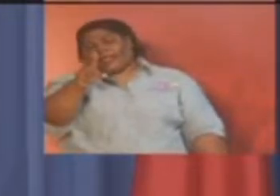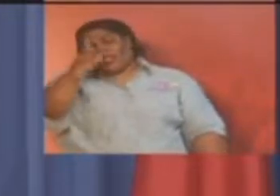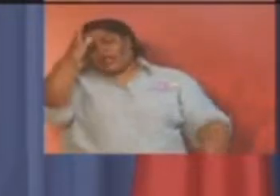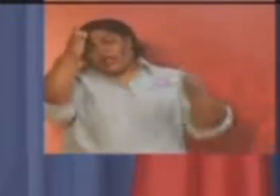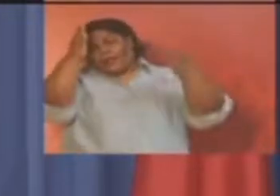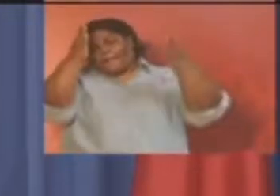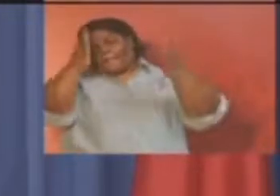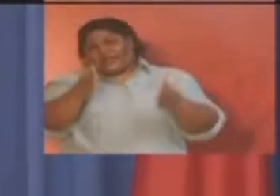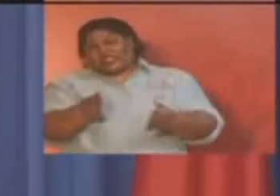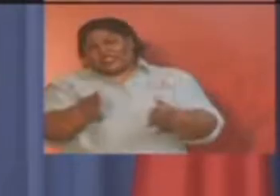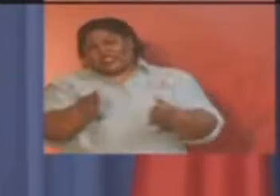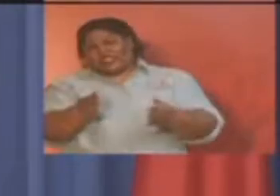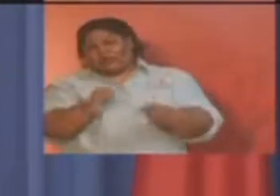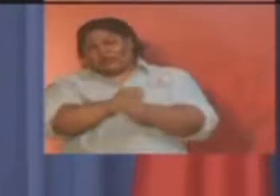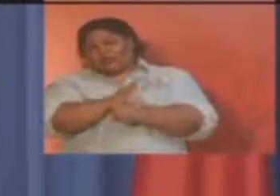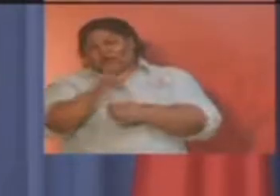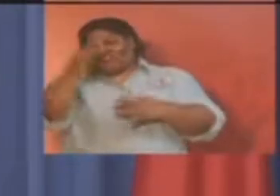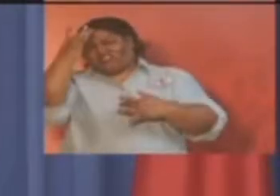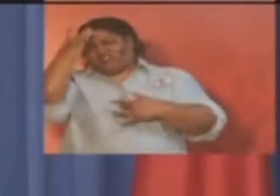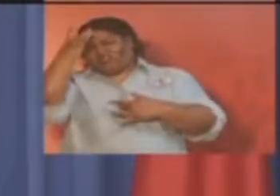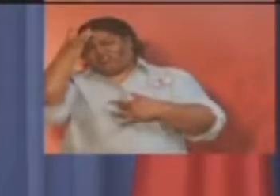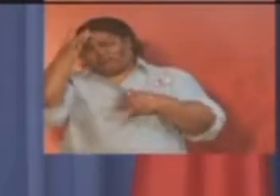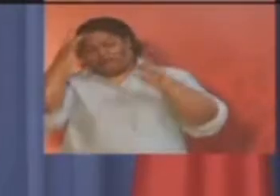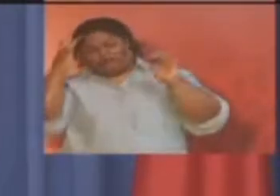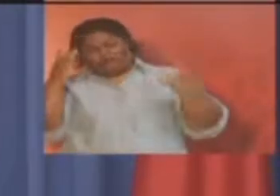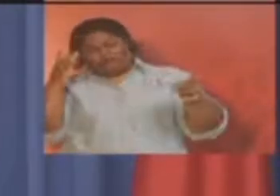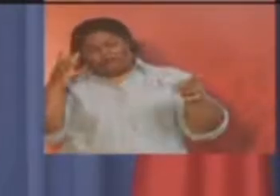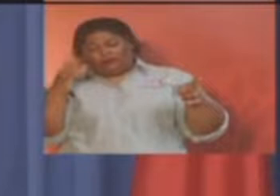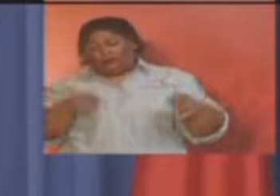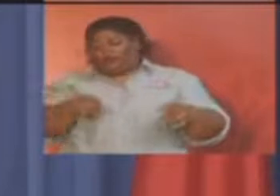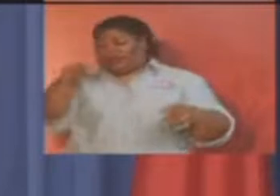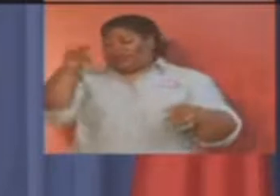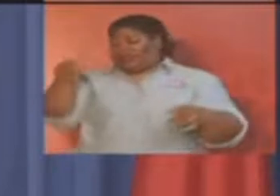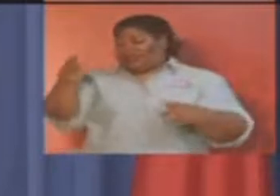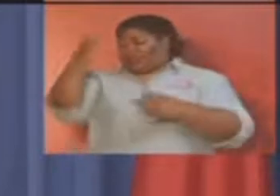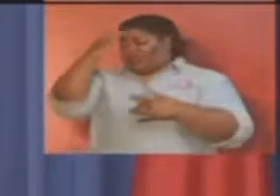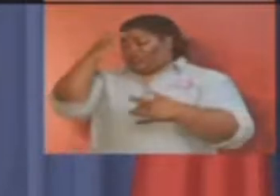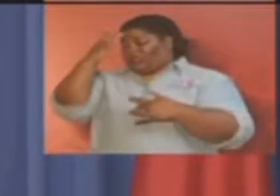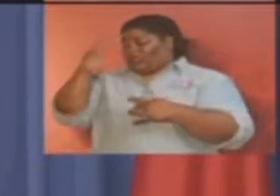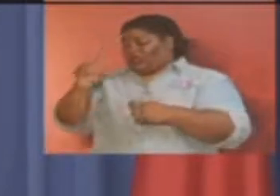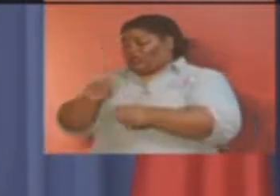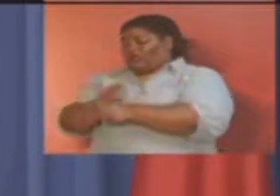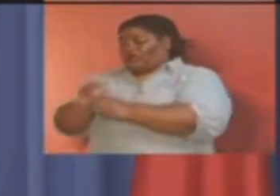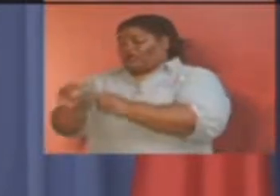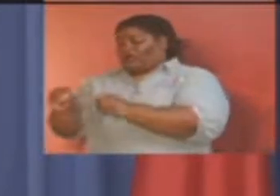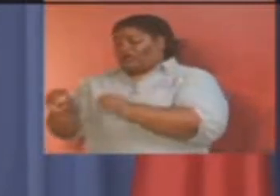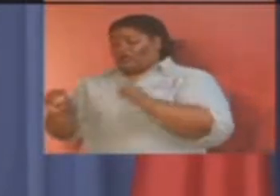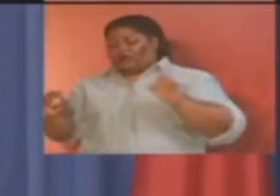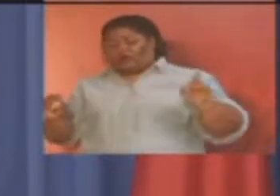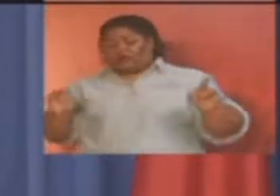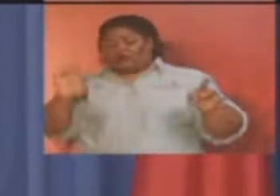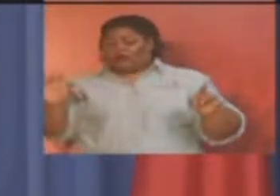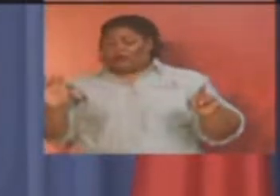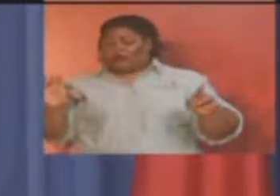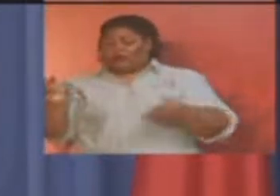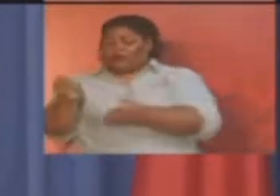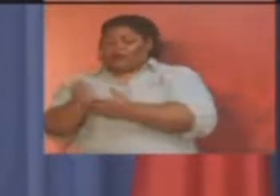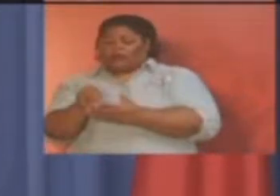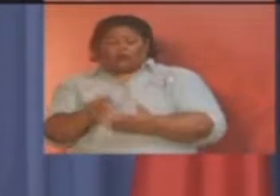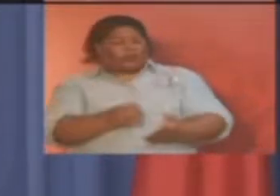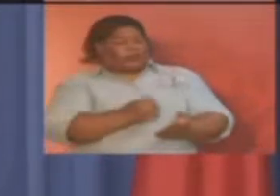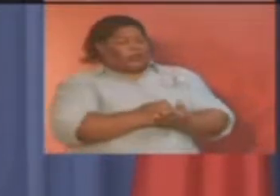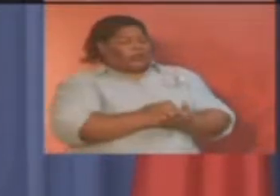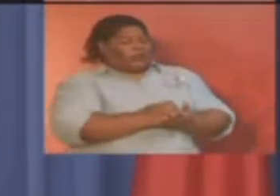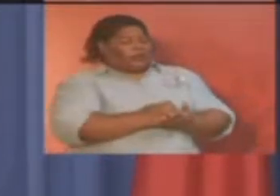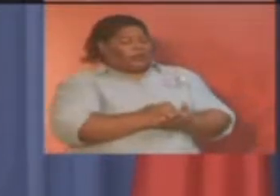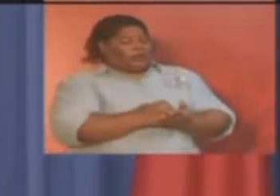is not the same as the management of a sicker patient who doesn't have it. In the run of our day, you have to